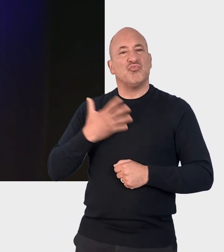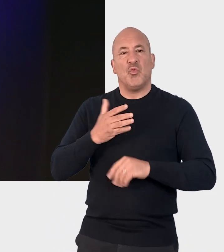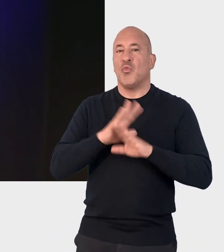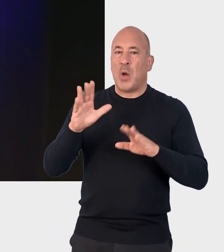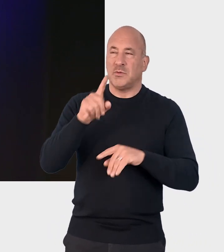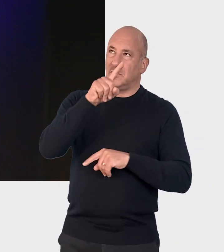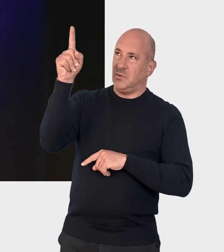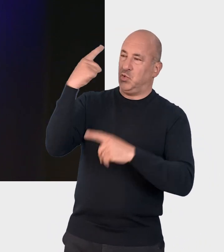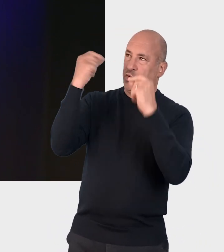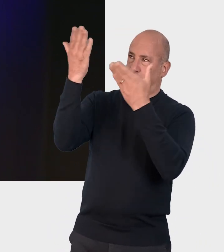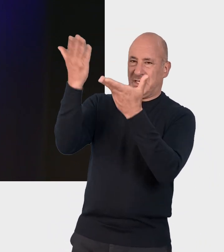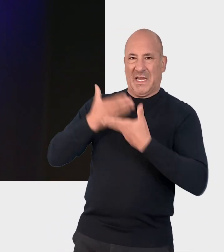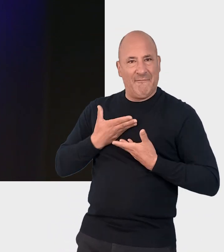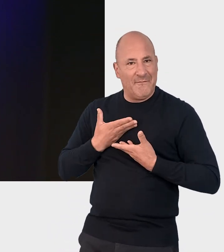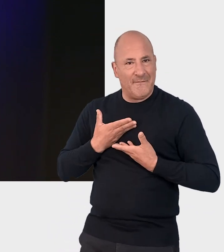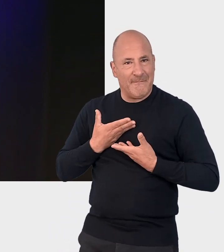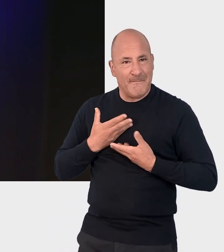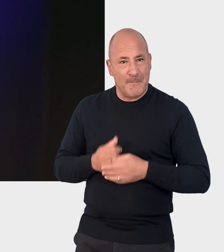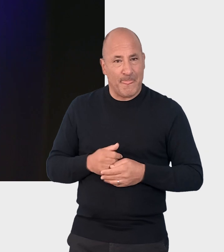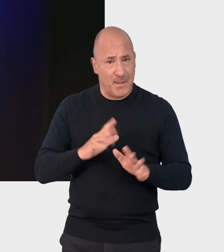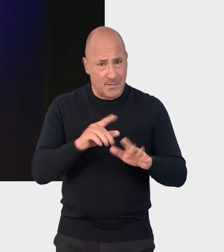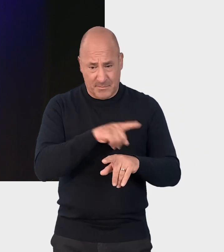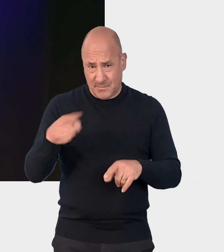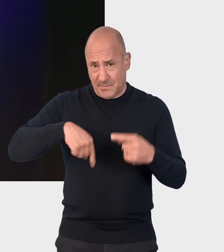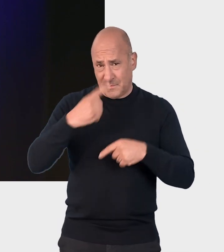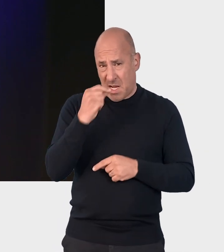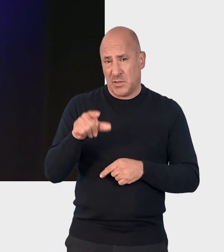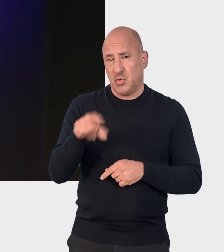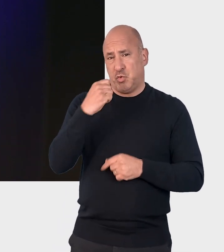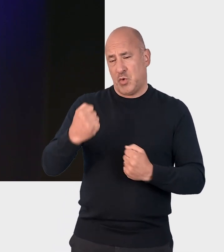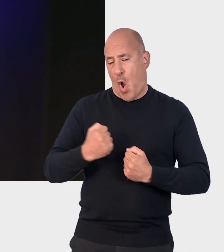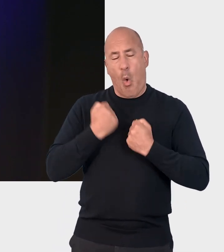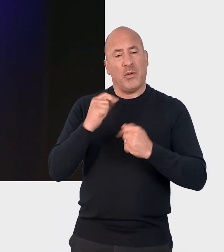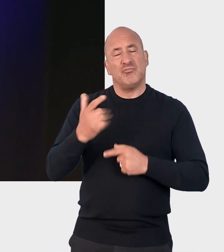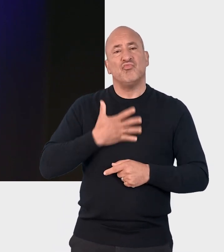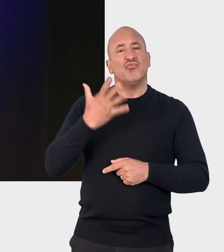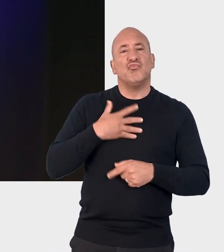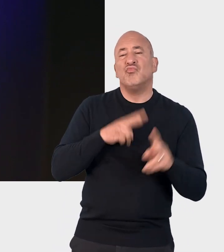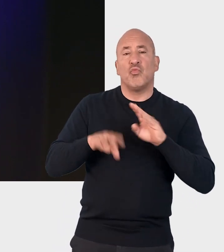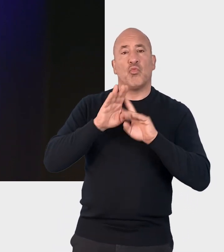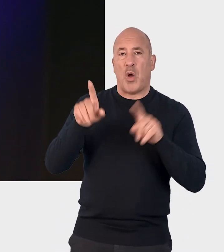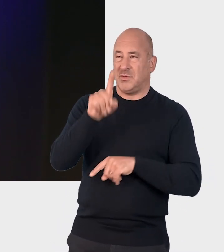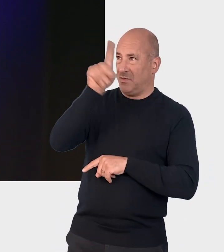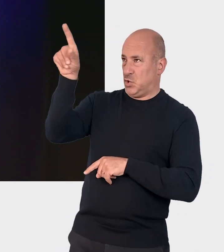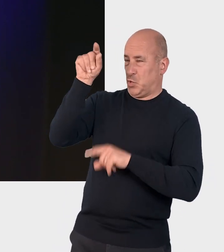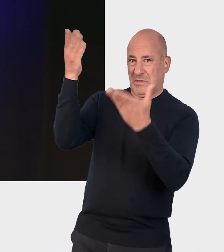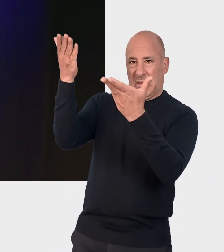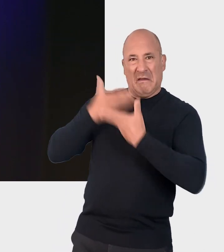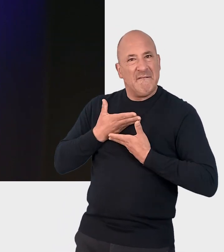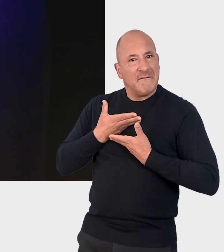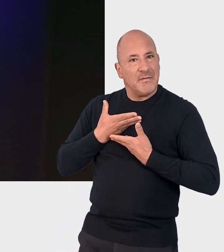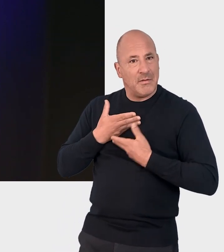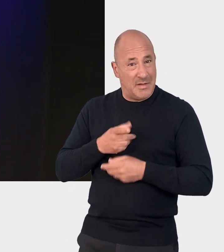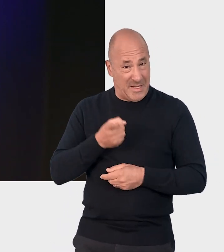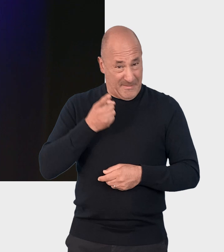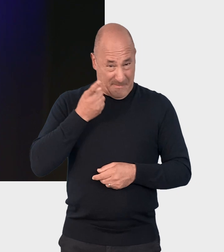own amusements instead of having them chosen for them from above. Their ability to choose their own amusements instead of having them chosen for them